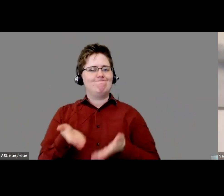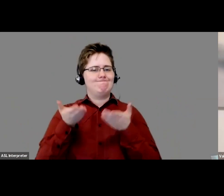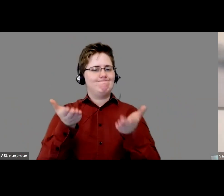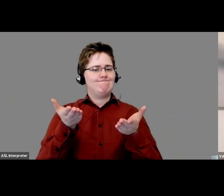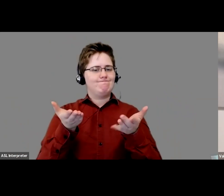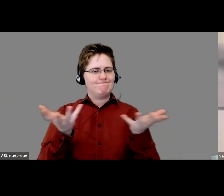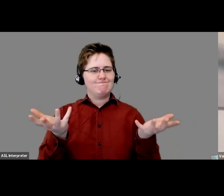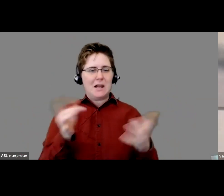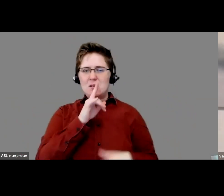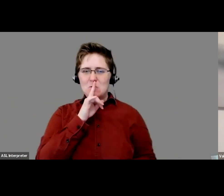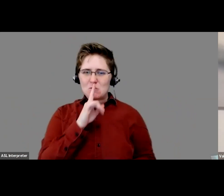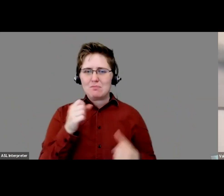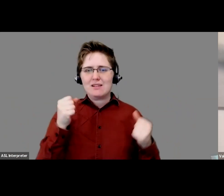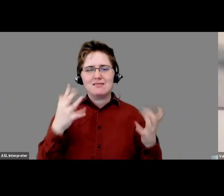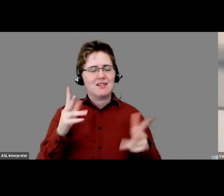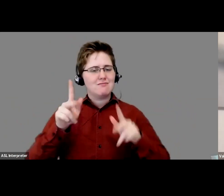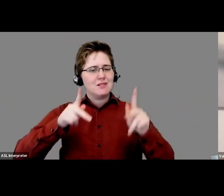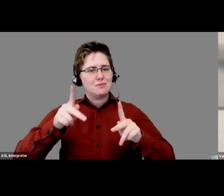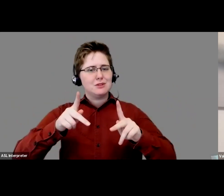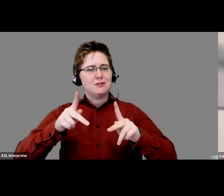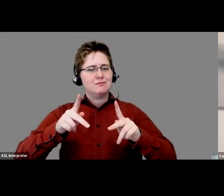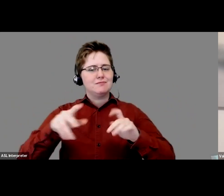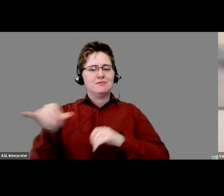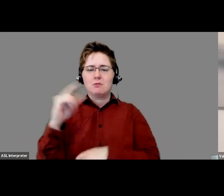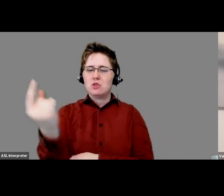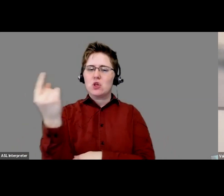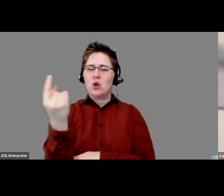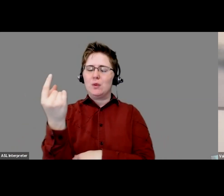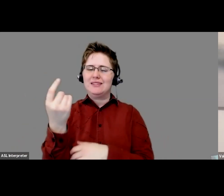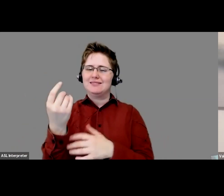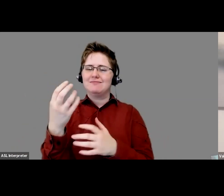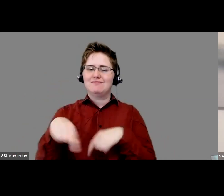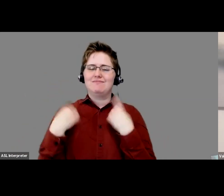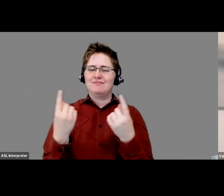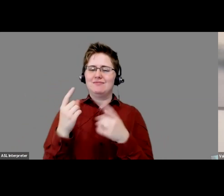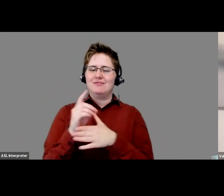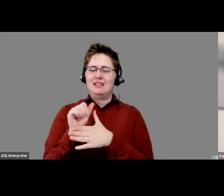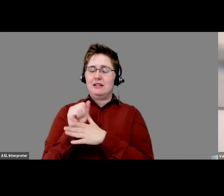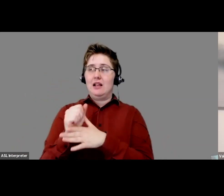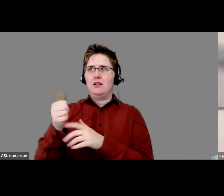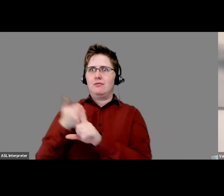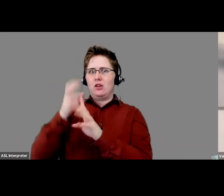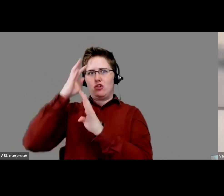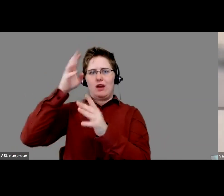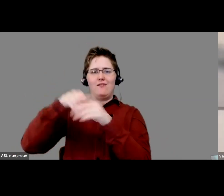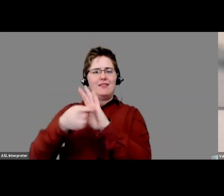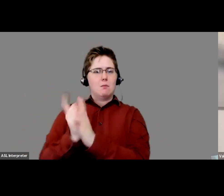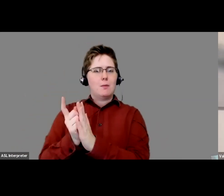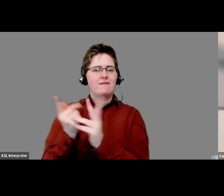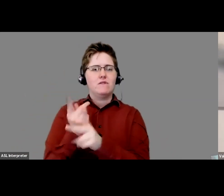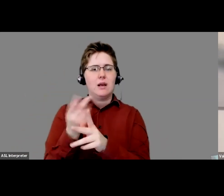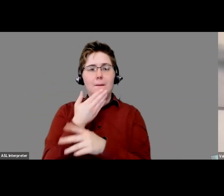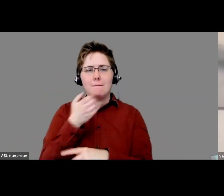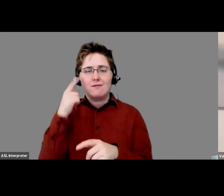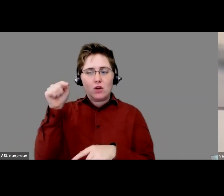recommendations. It's really been a lot of people, as we've always done as disabled people, right? Being creative in the moment and figuring out what works